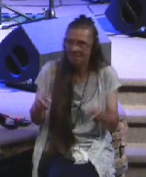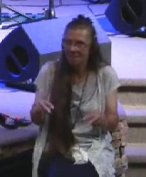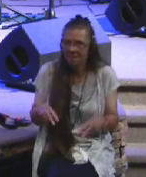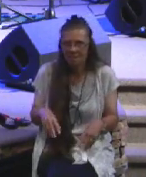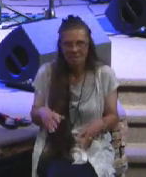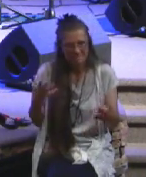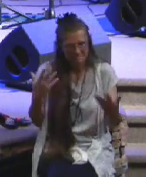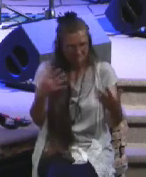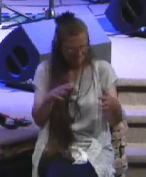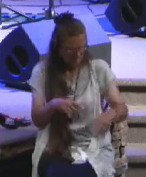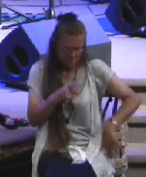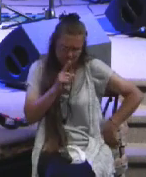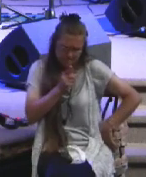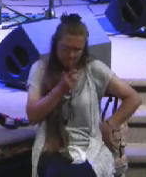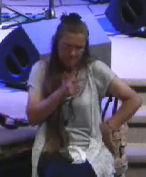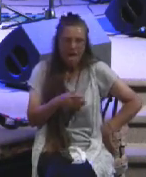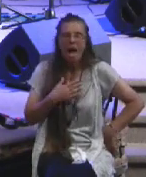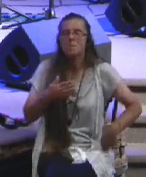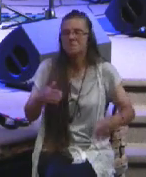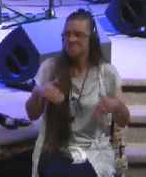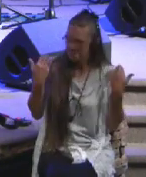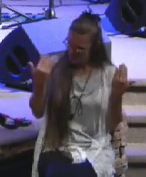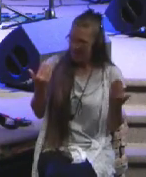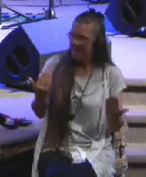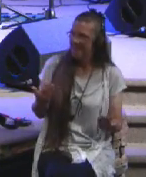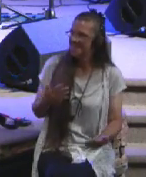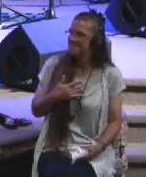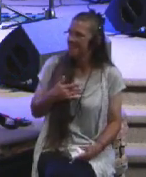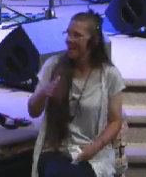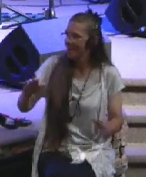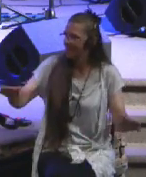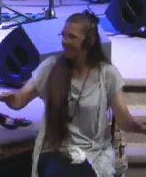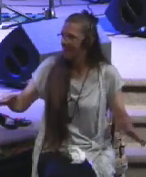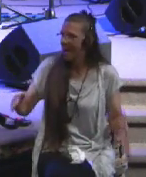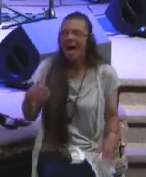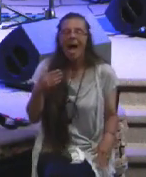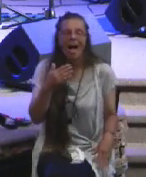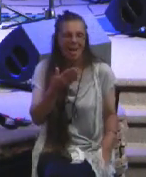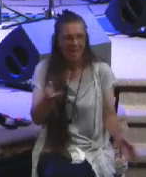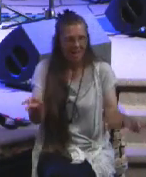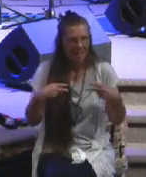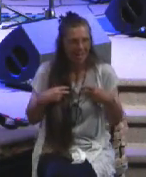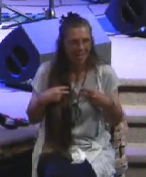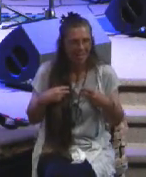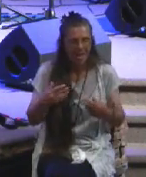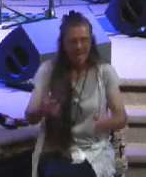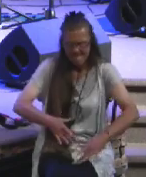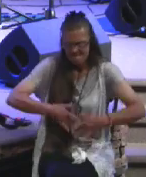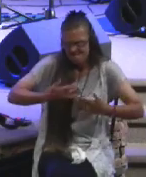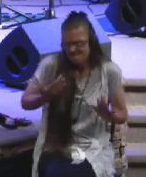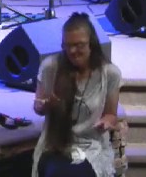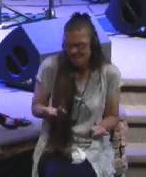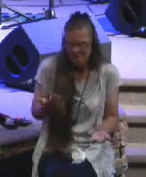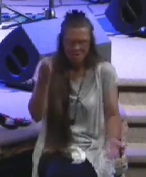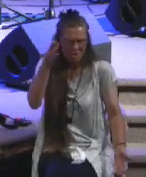I've seen some rascals. I was proud of my children as a dad. I had a feel-good dad moment yesterday.